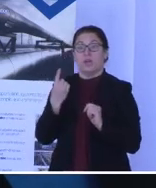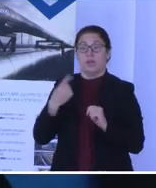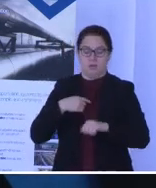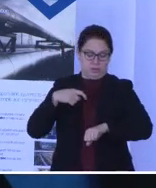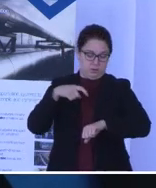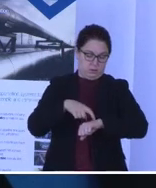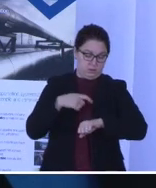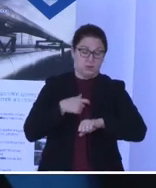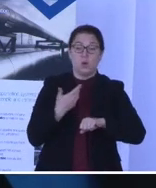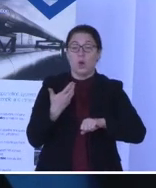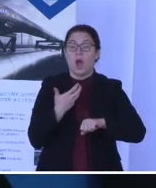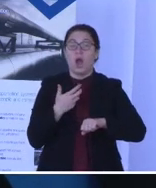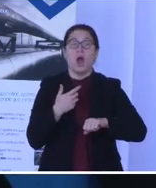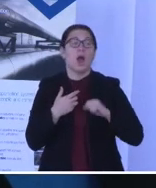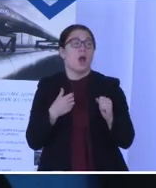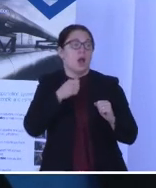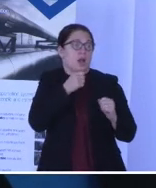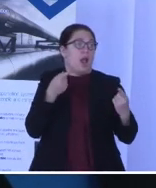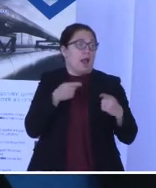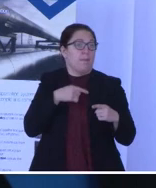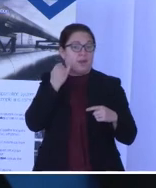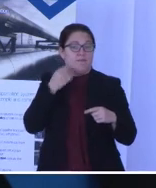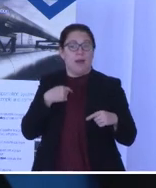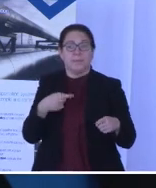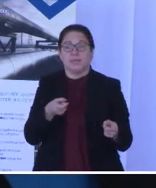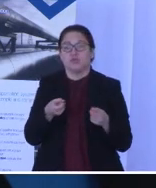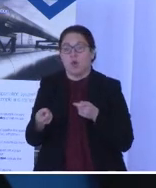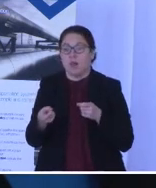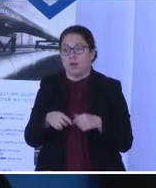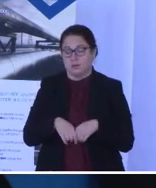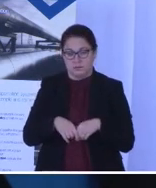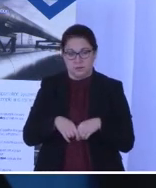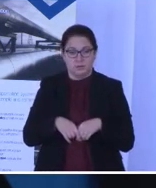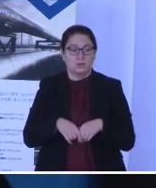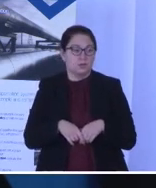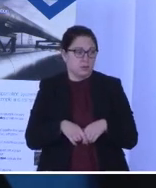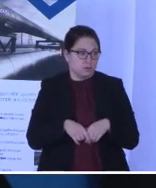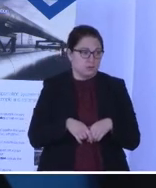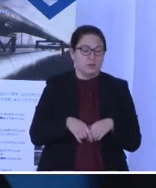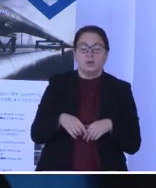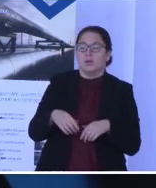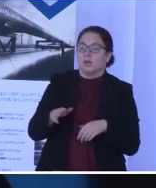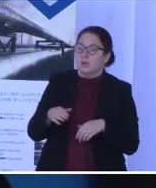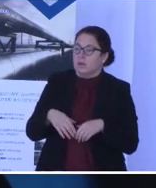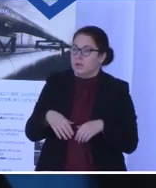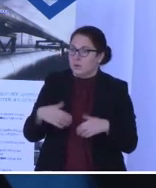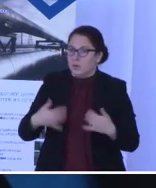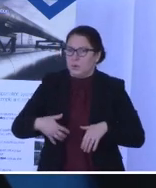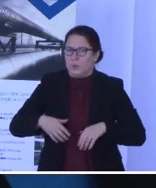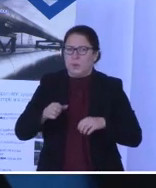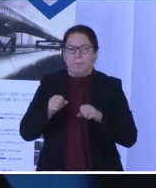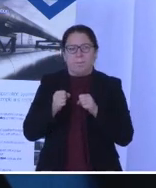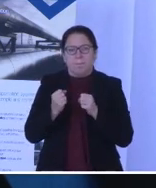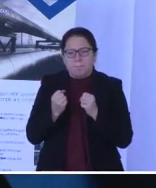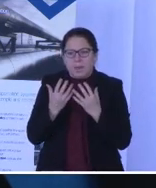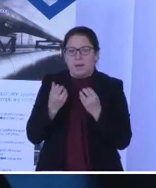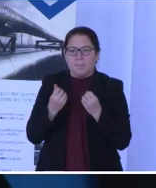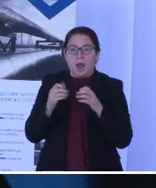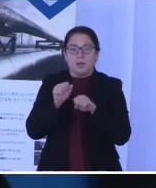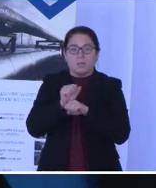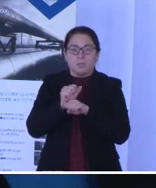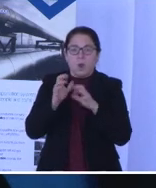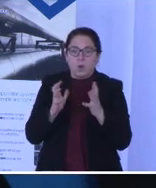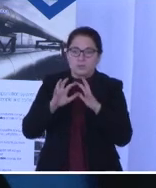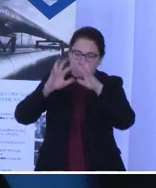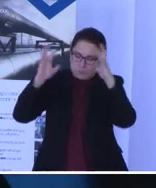Today we have 60,000 plus employees around the world and in the United States. But we started with about 100 people, as Francine